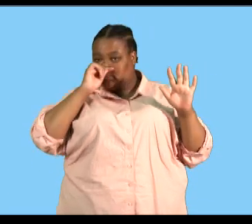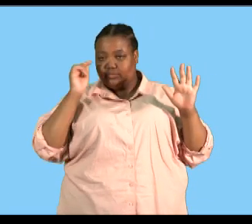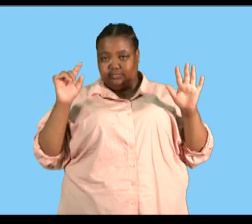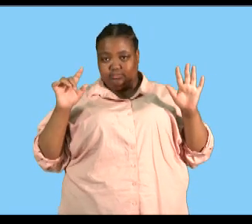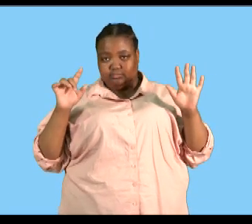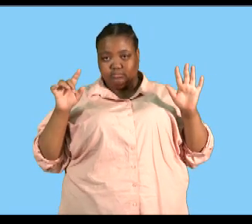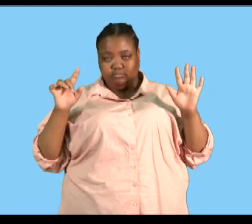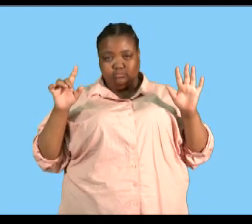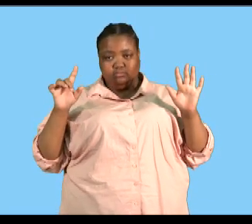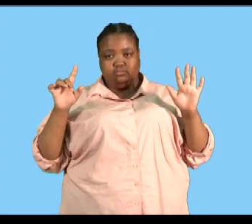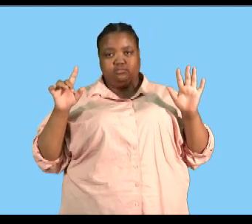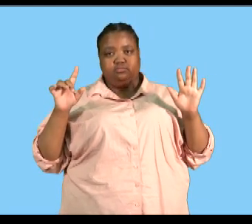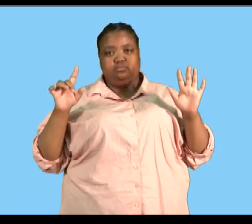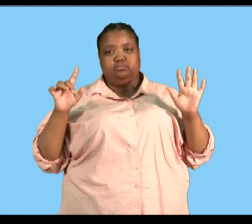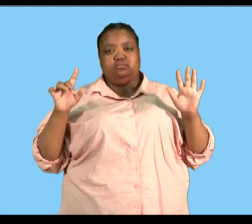7,